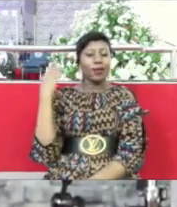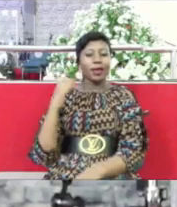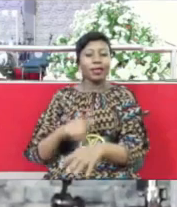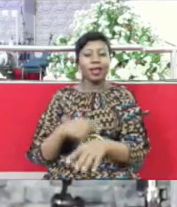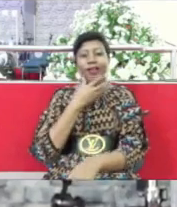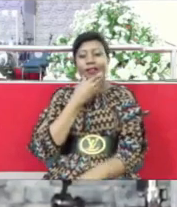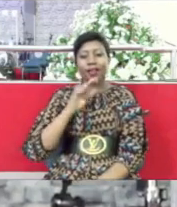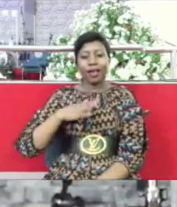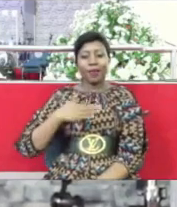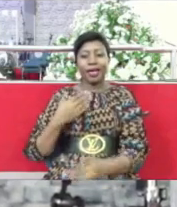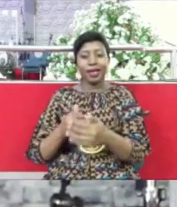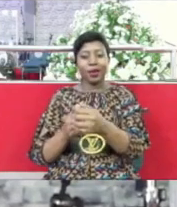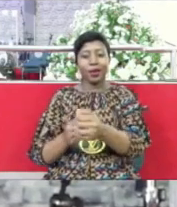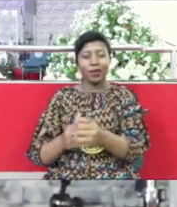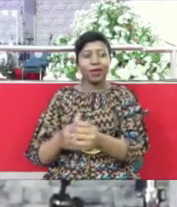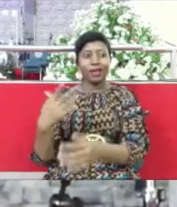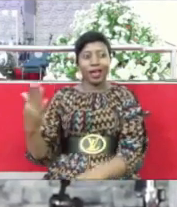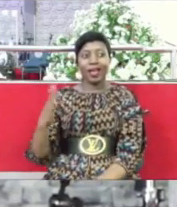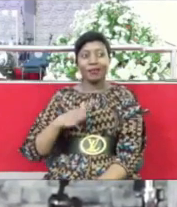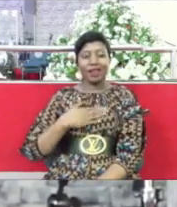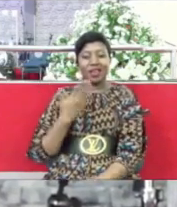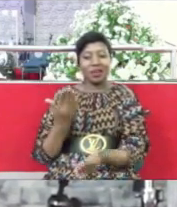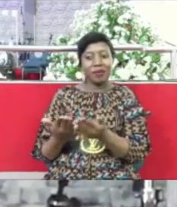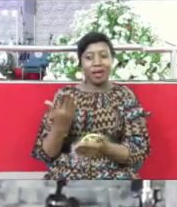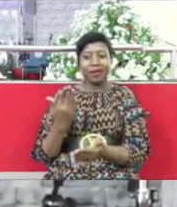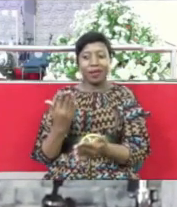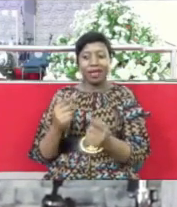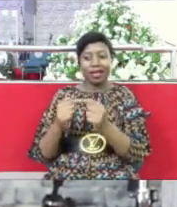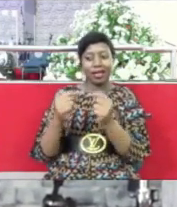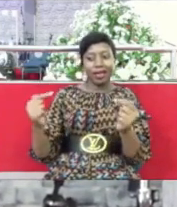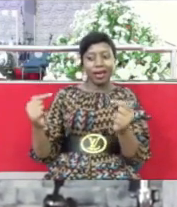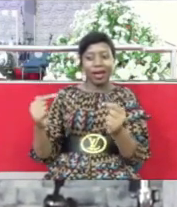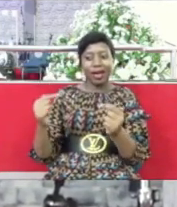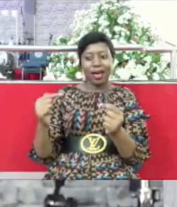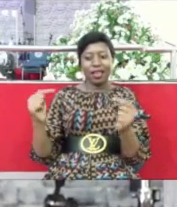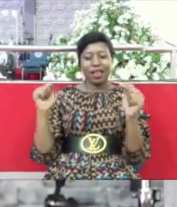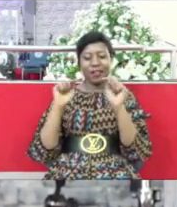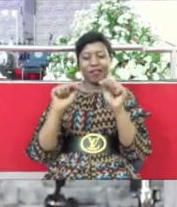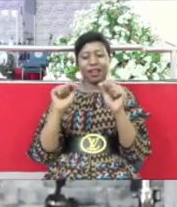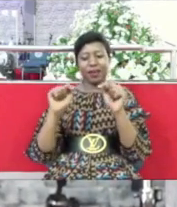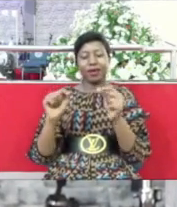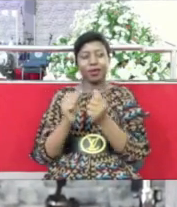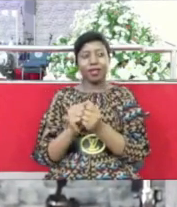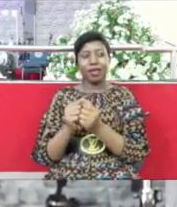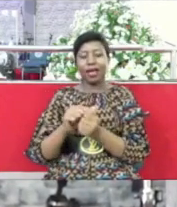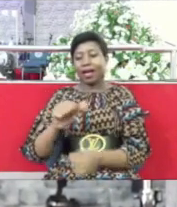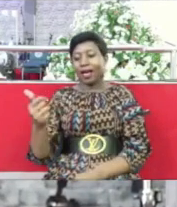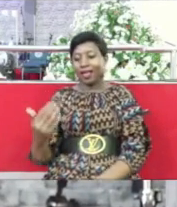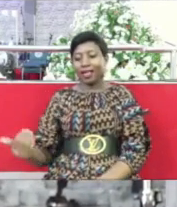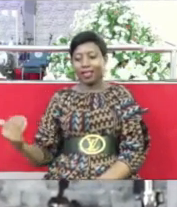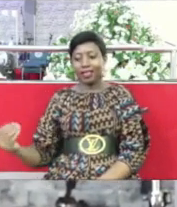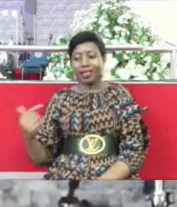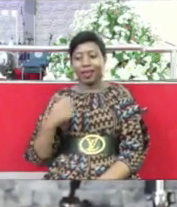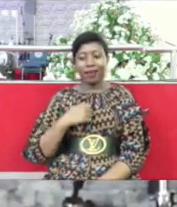Even when nimechokoza watoto wengine I would run to my father and hold his hand. Ningekimbilia baba yangu ananishika mkono hata kama nimechokozana. Because I know.